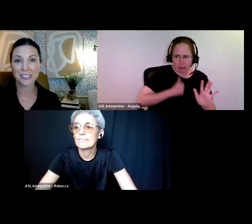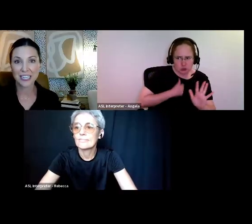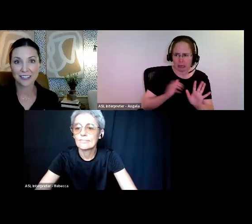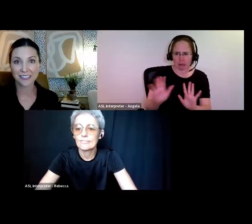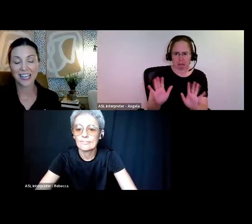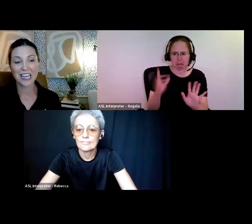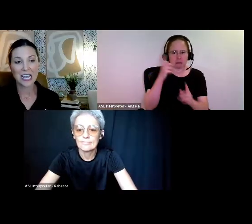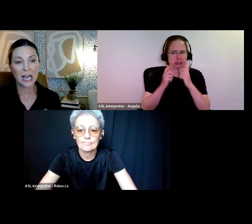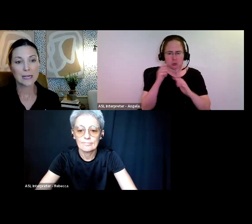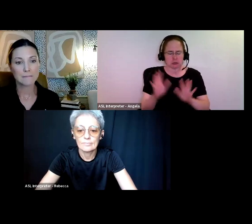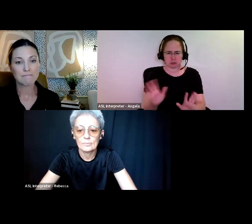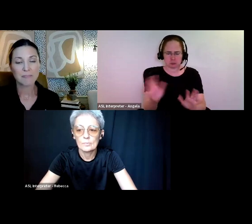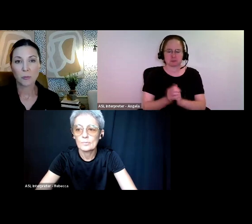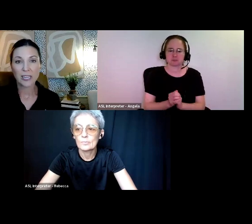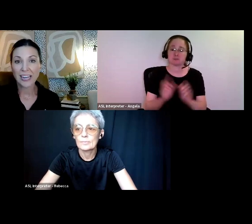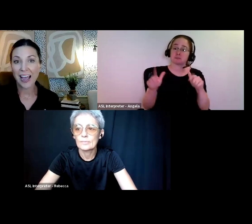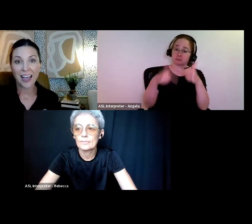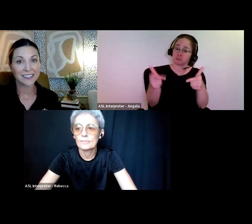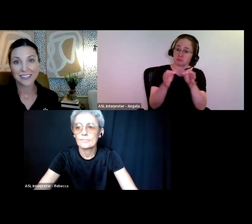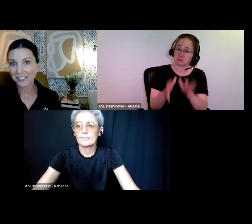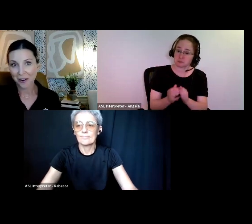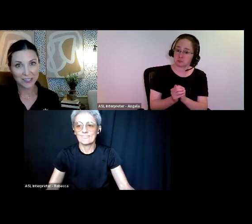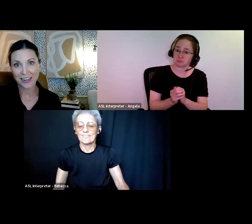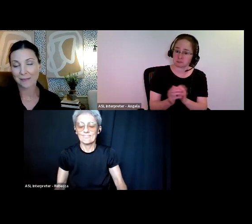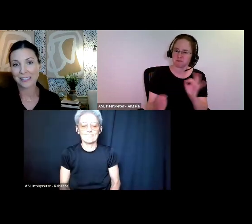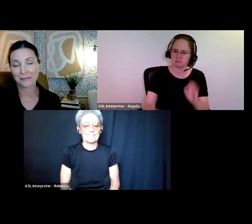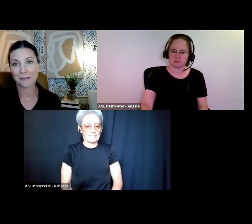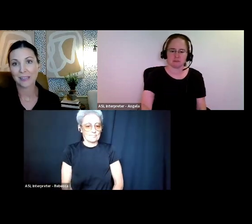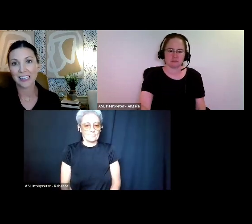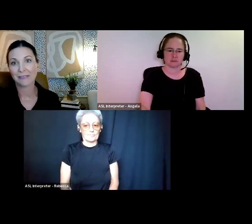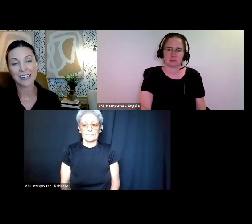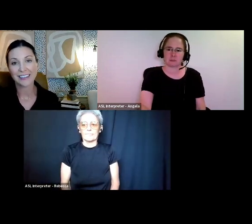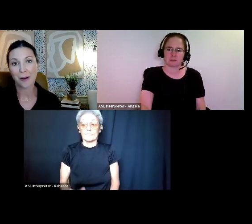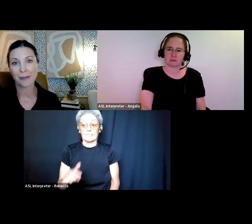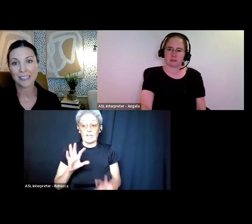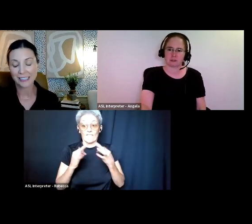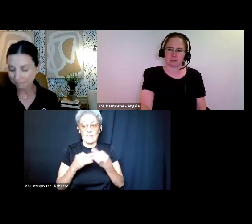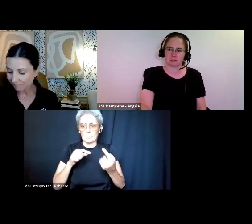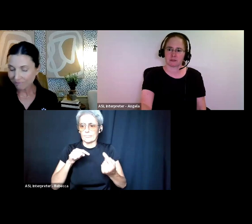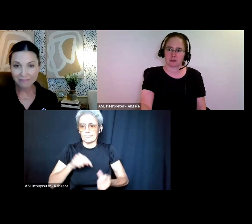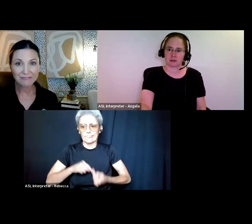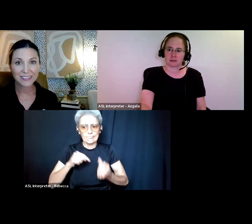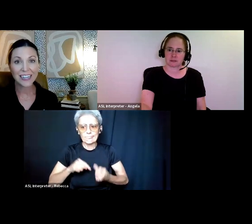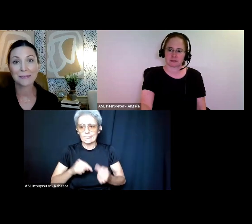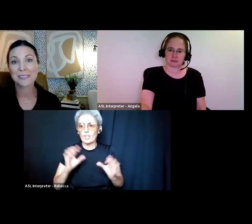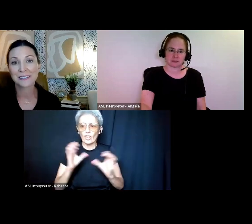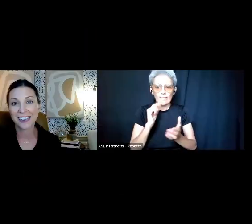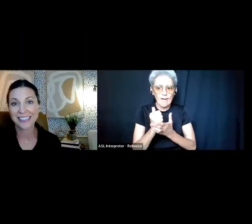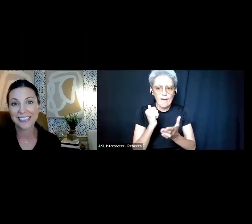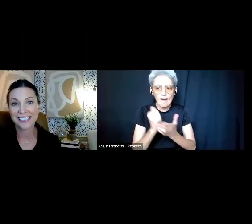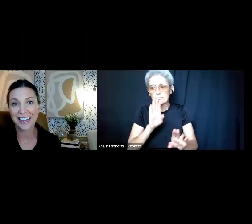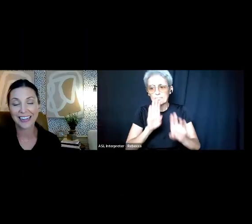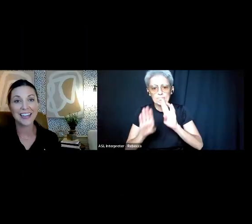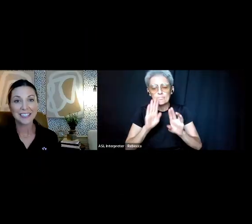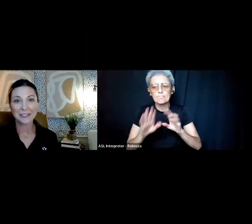apologetic for those tears. We had such a hard time as a family finding the help we needed. And I'm so